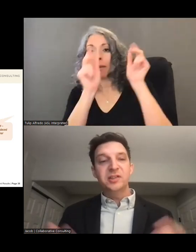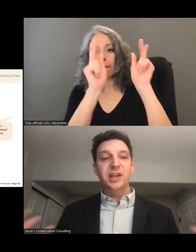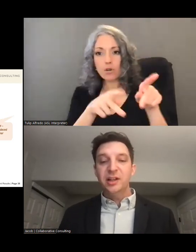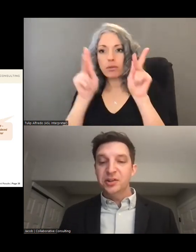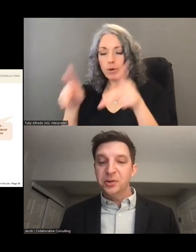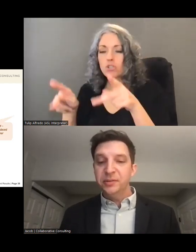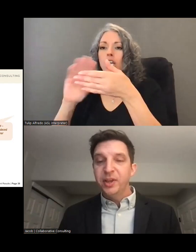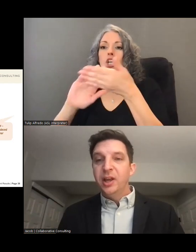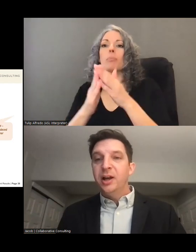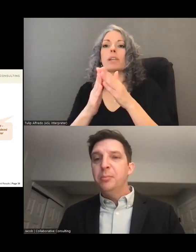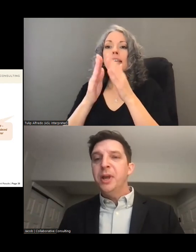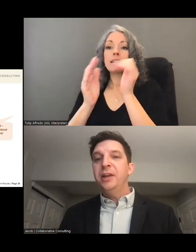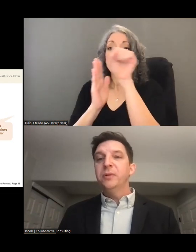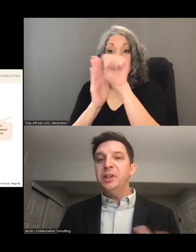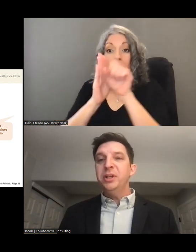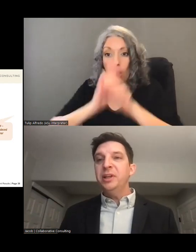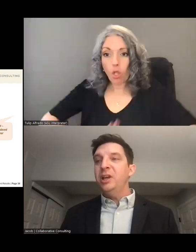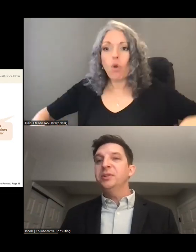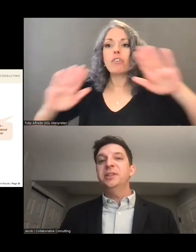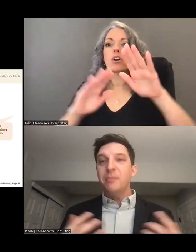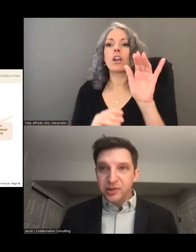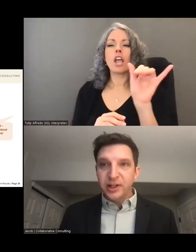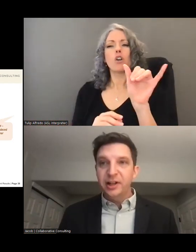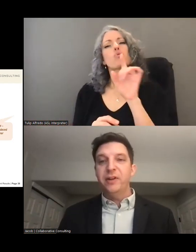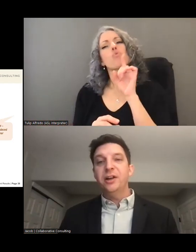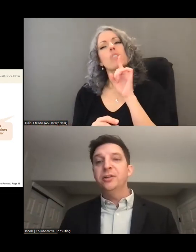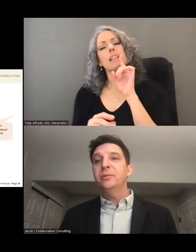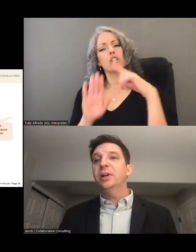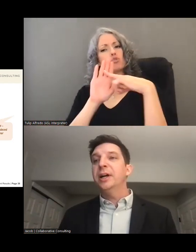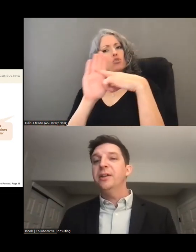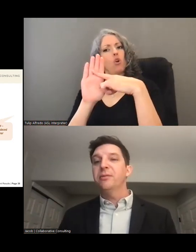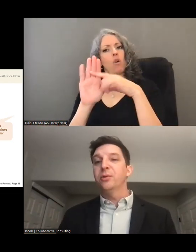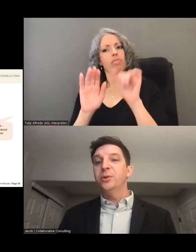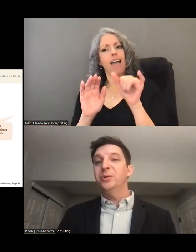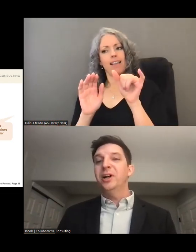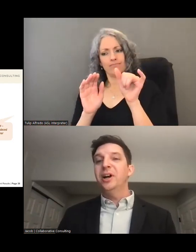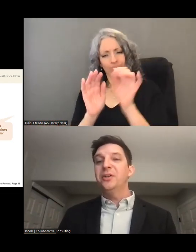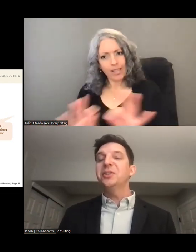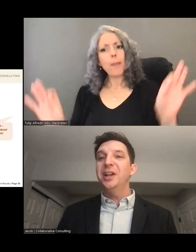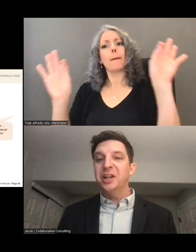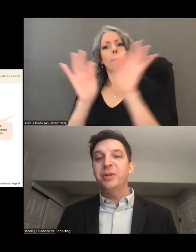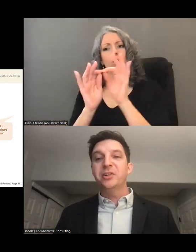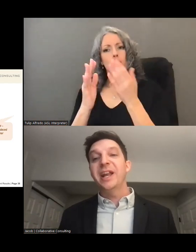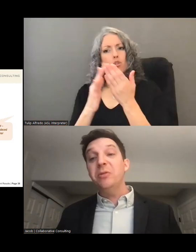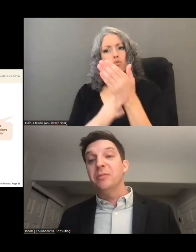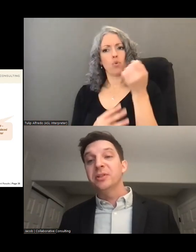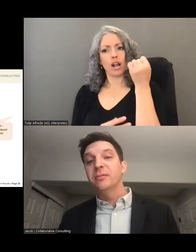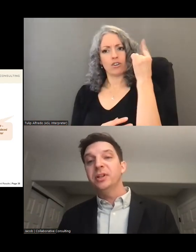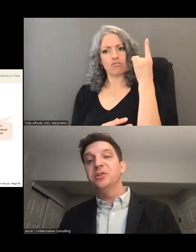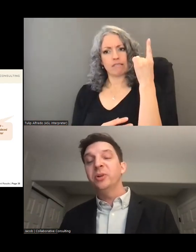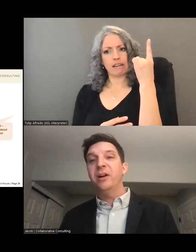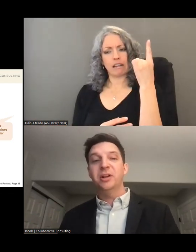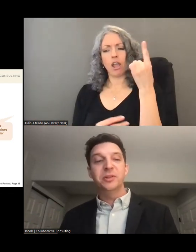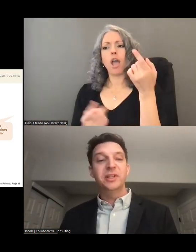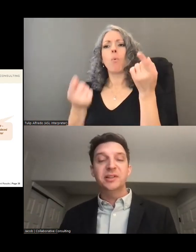communities, to the state as a whole, and really being able to demonstrate that value through understanding and measuring outcomes